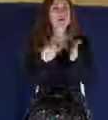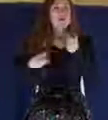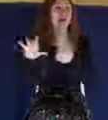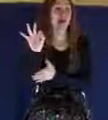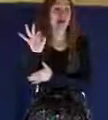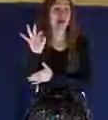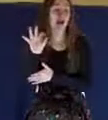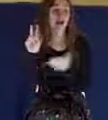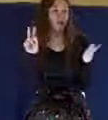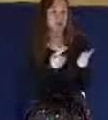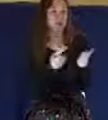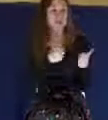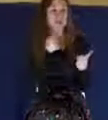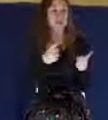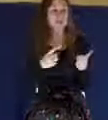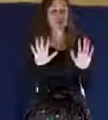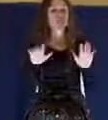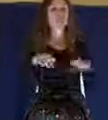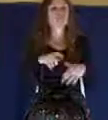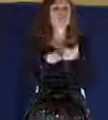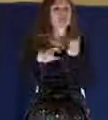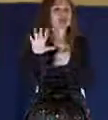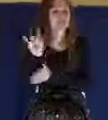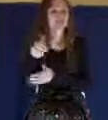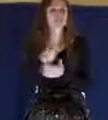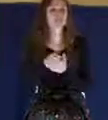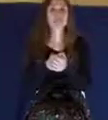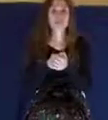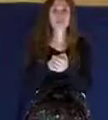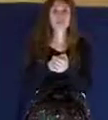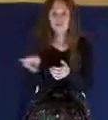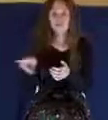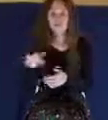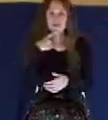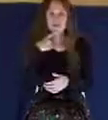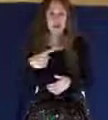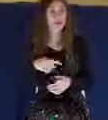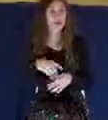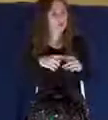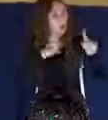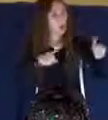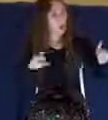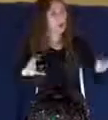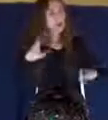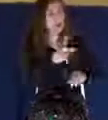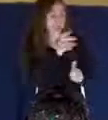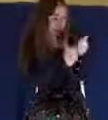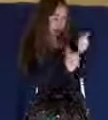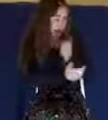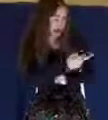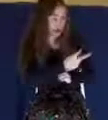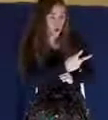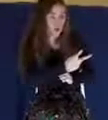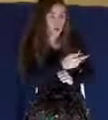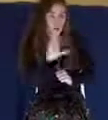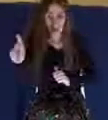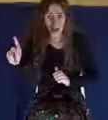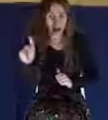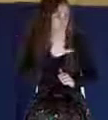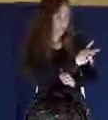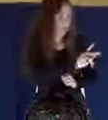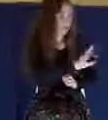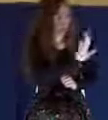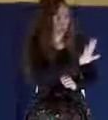9. The Lord grant, or excuse me, verse 8. And Naomi said unto her two daughters-in-law, go and return each to her mother's house. And the Lord deal kindly with